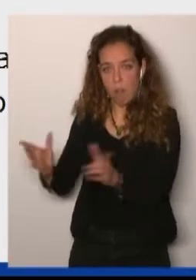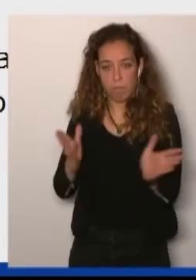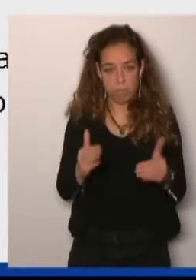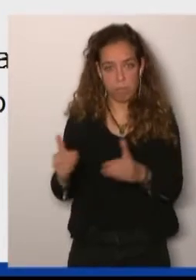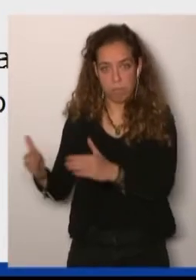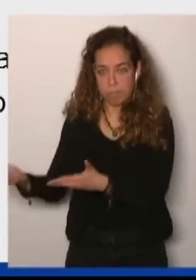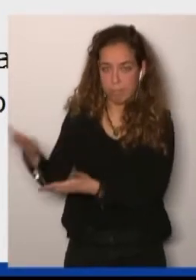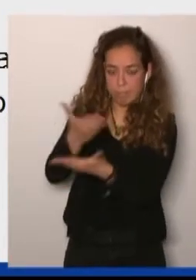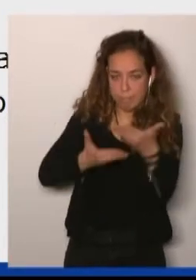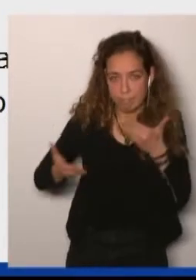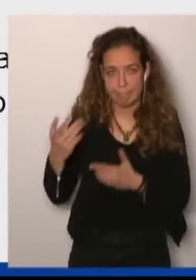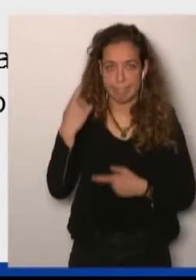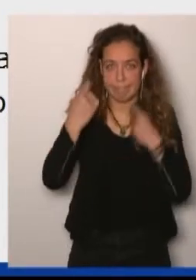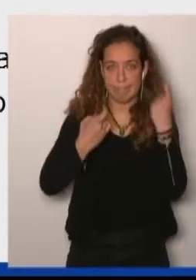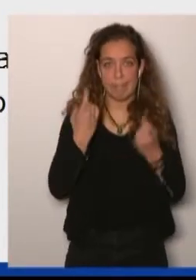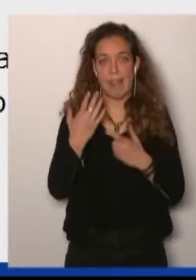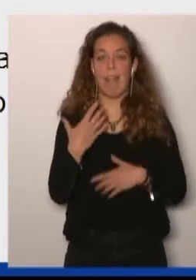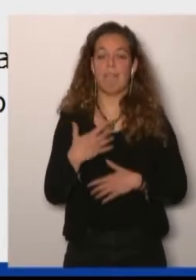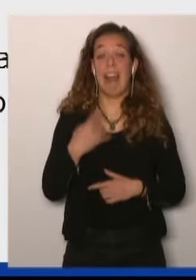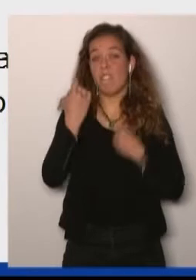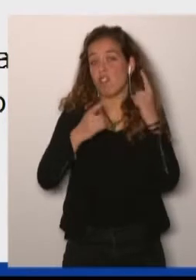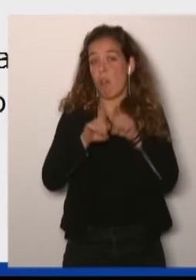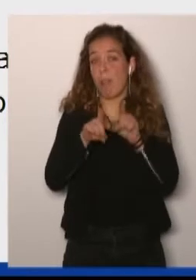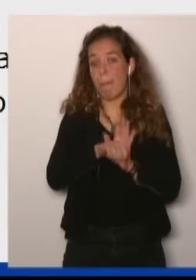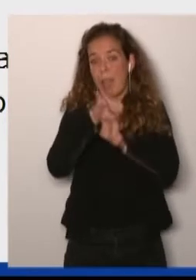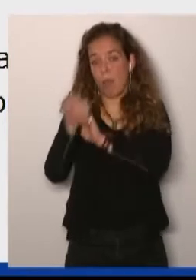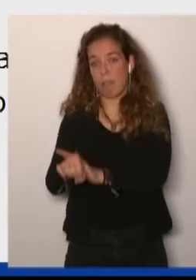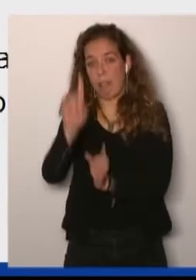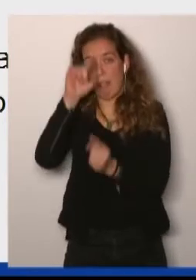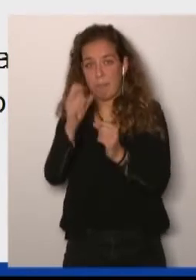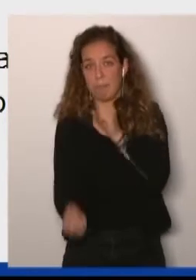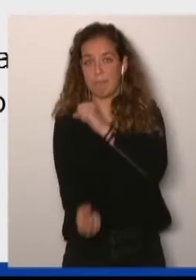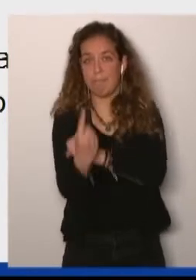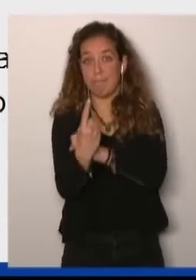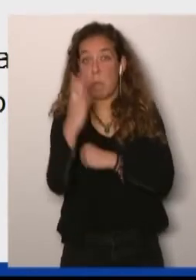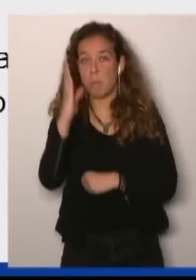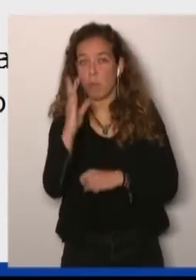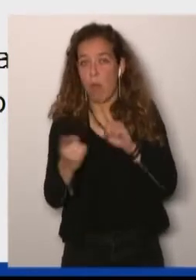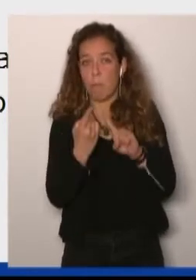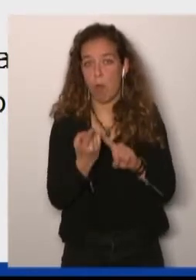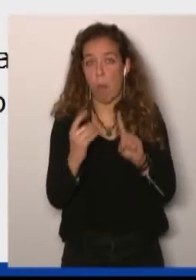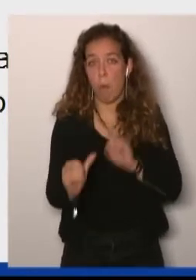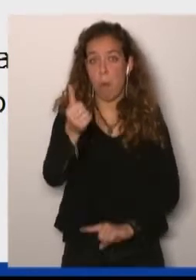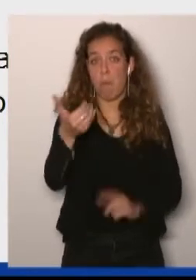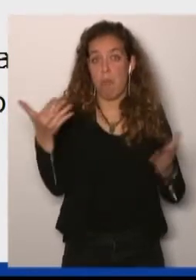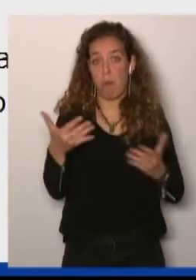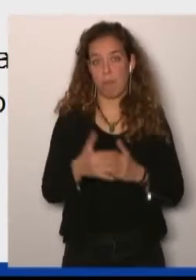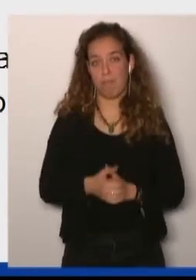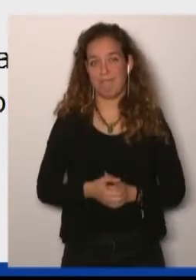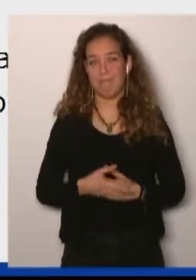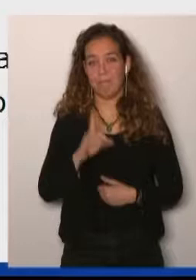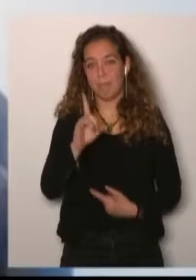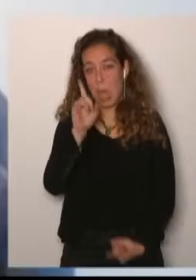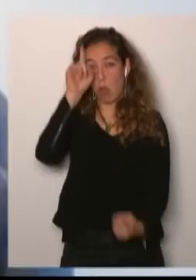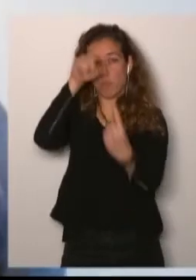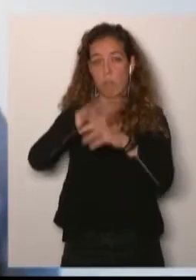innovation to address unmet medical needs, and the ultimate goal, this leading to focused and sequential development efforts across compounds and